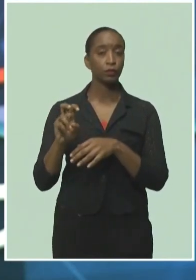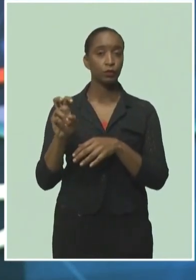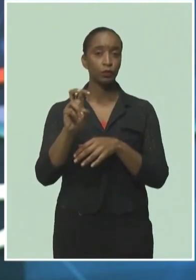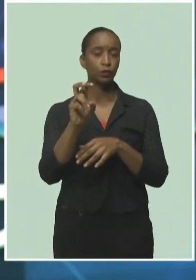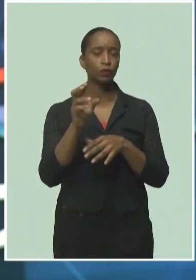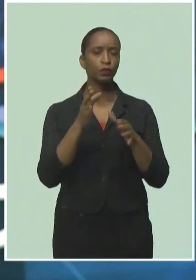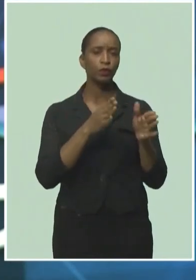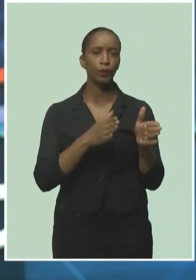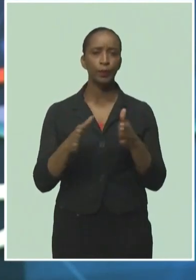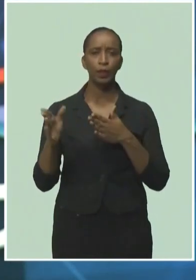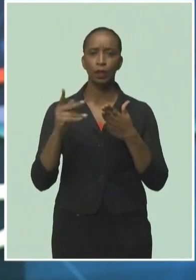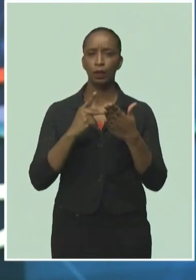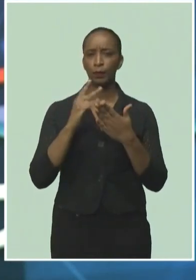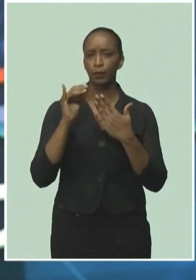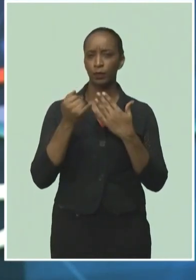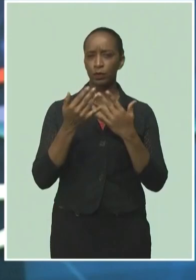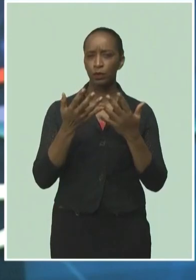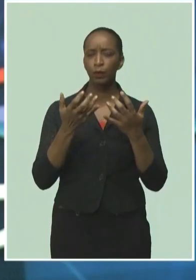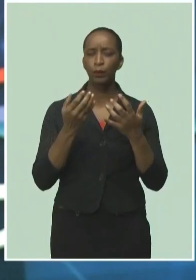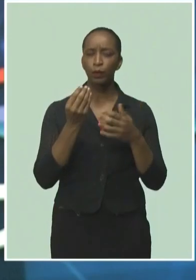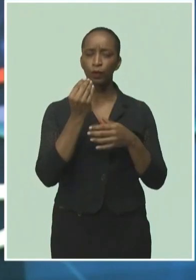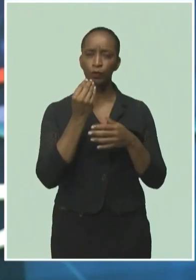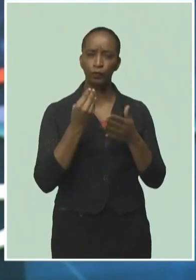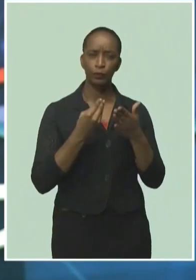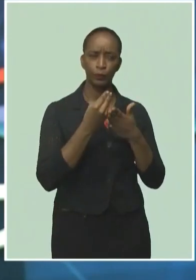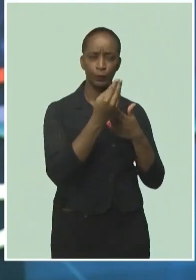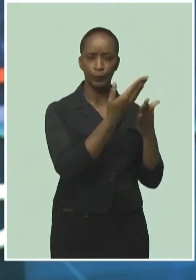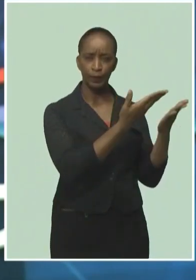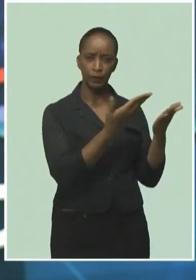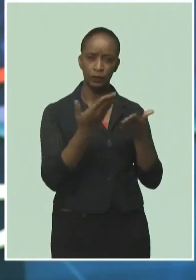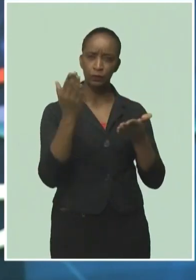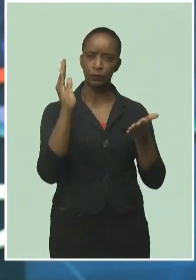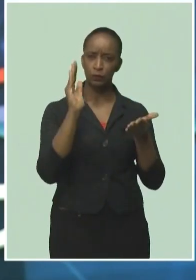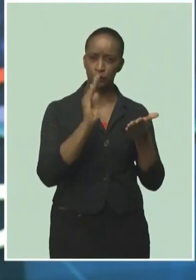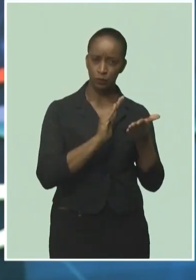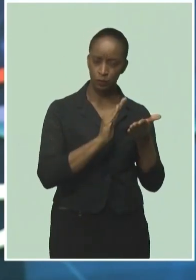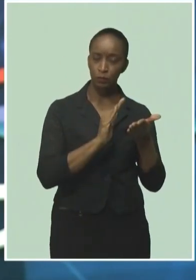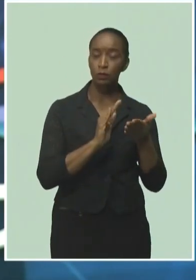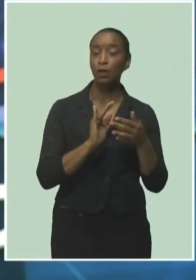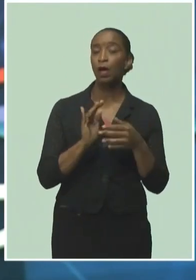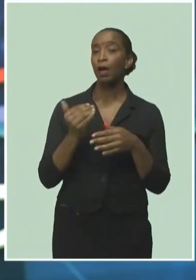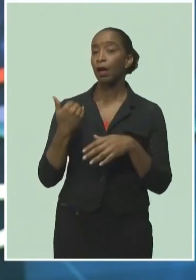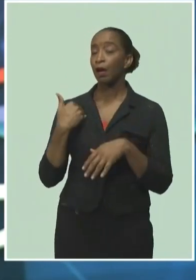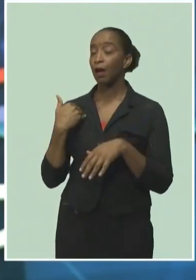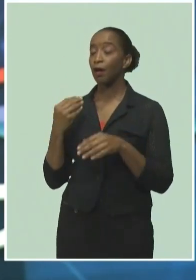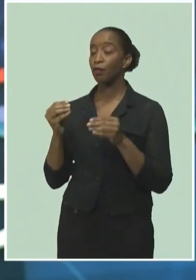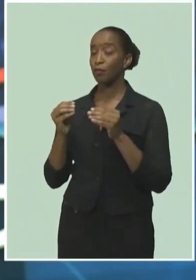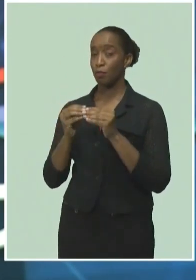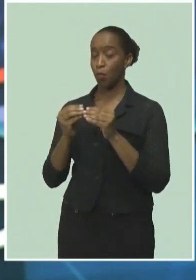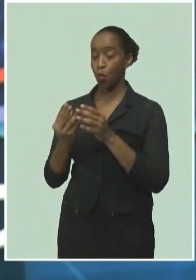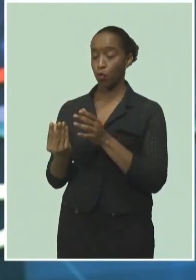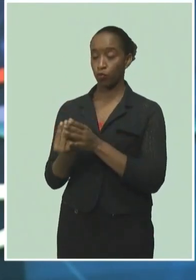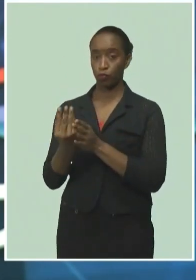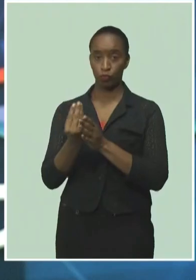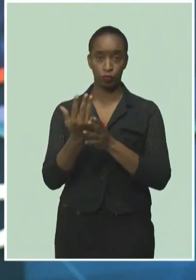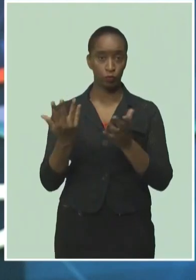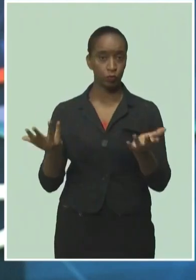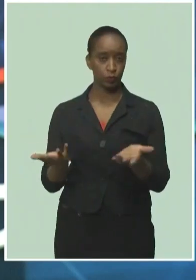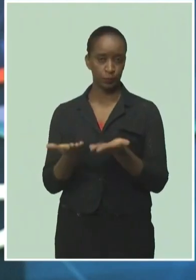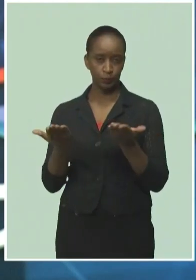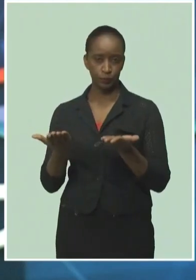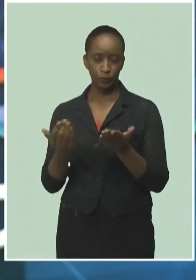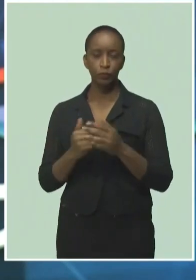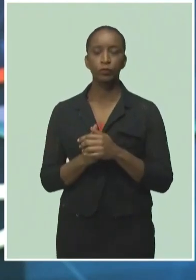aimed at reducing food imports while addressing shortages of local produce. Chief Executive Officer of the Barbados Hotel and